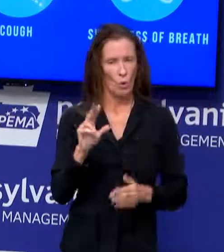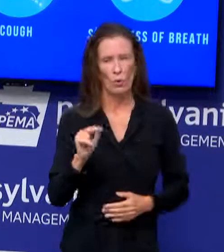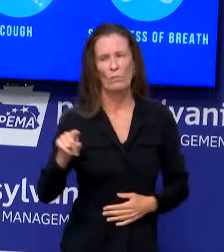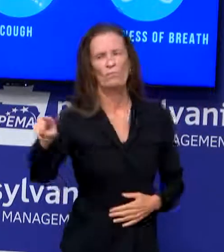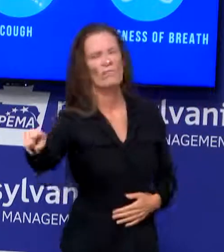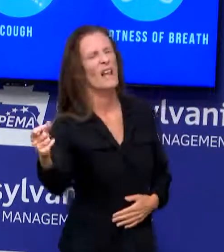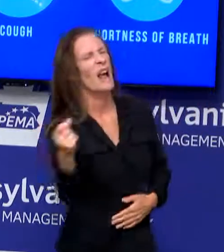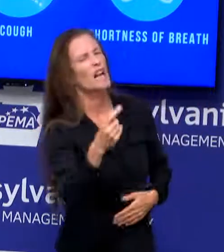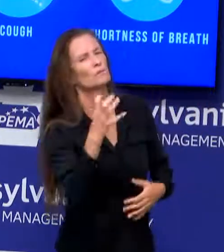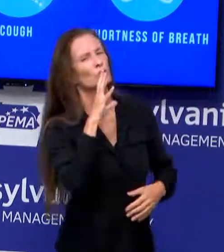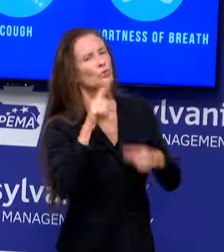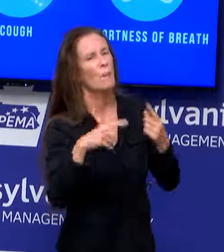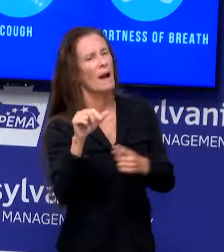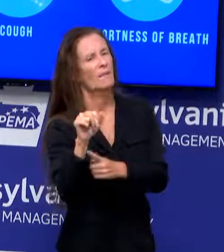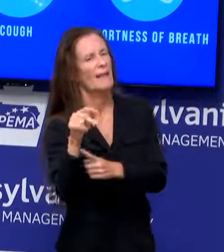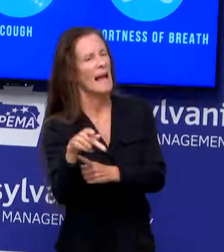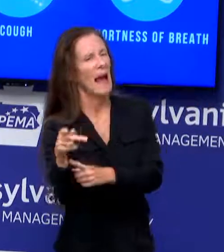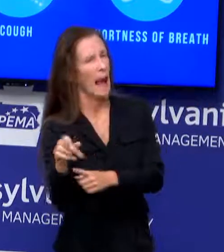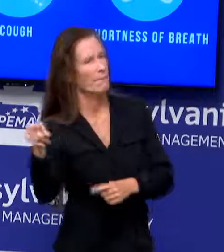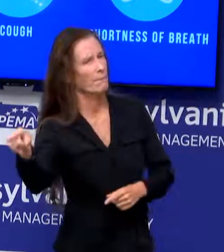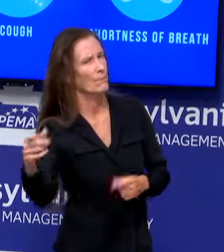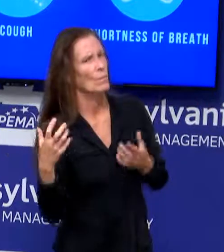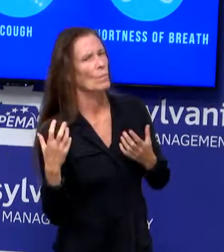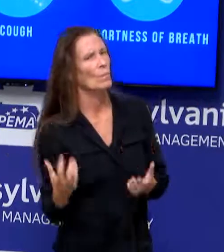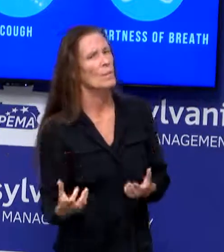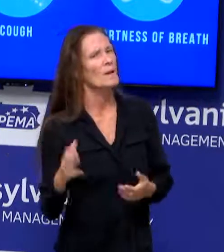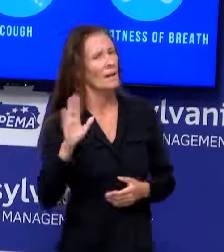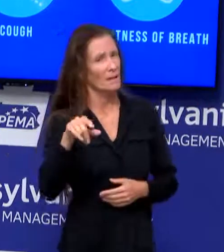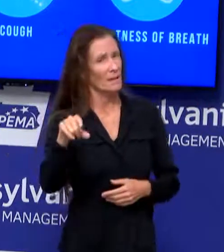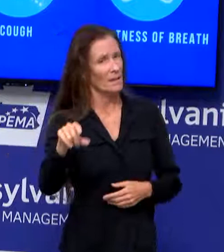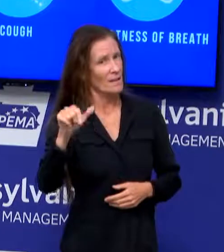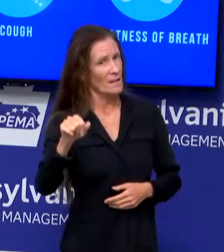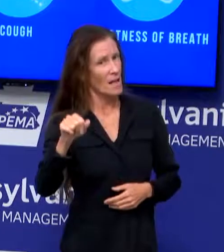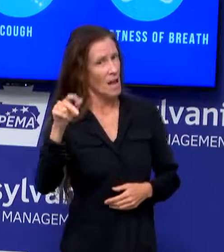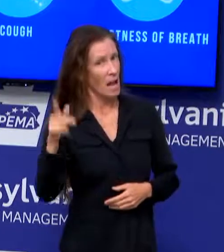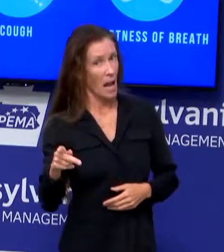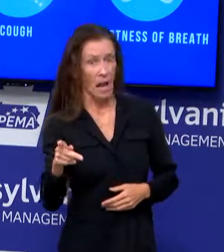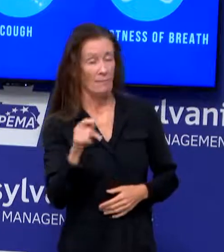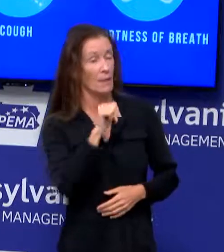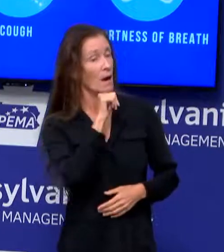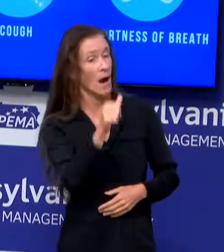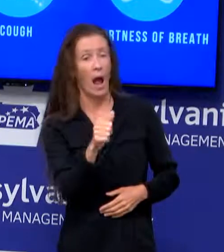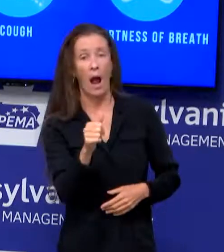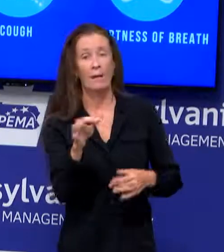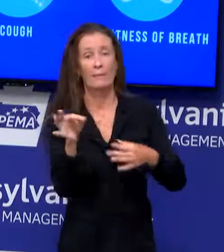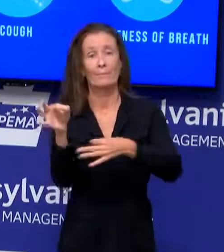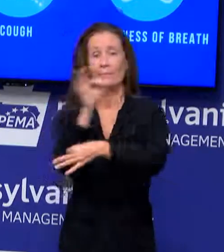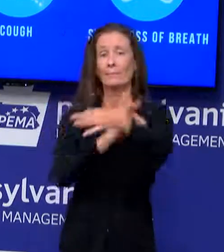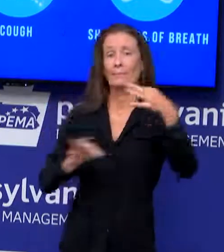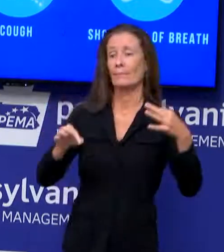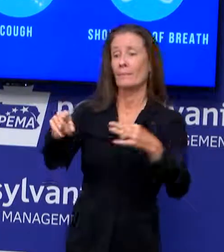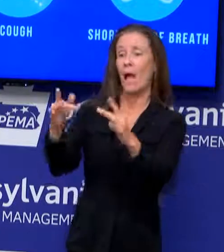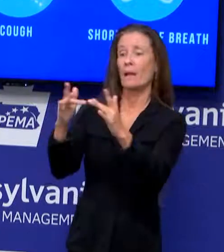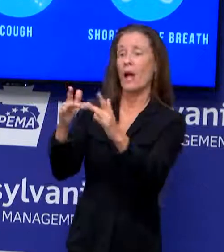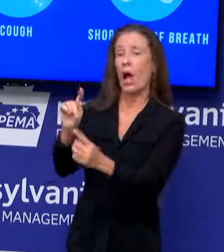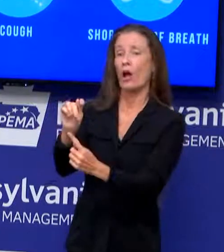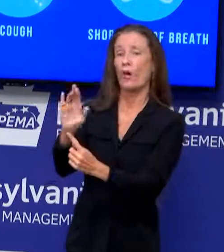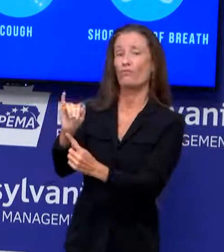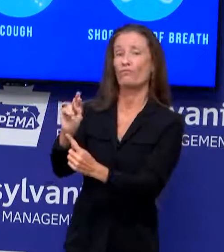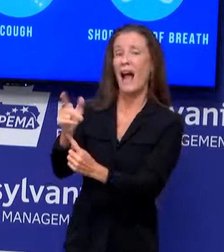replacing physical contact tracers. How will the app work, I guess, to complement the work that they do? Well, because